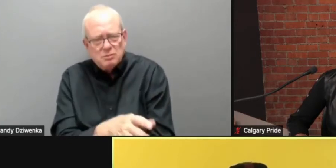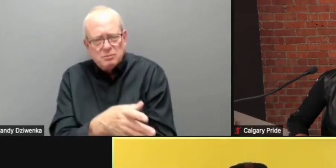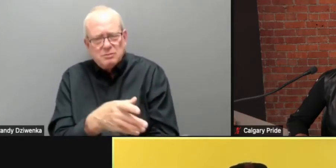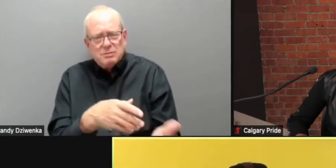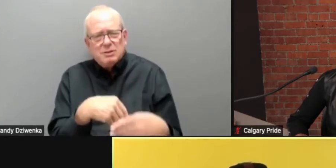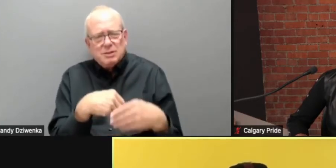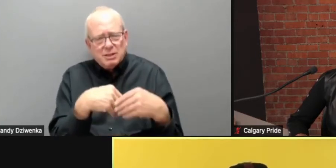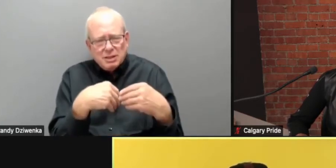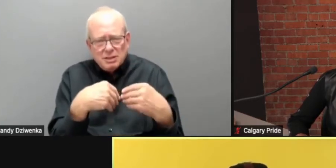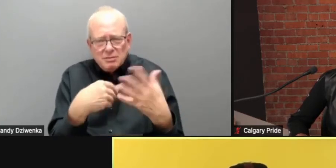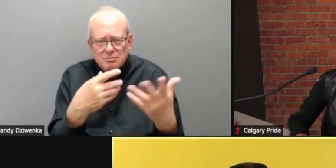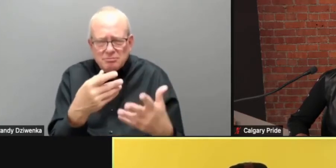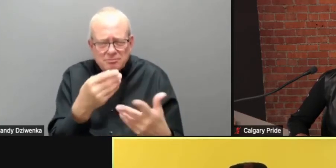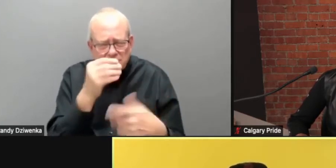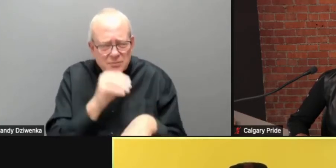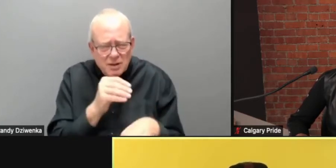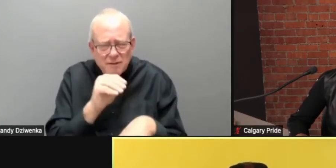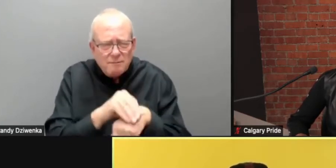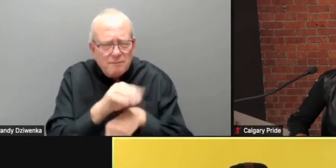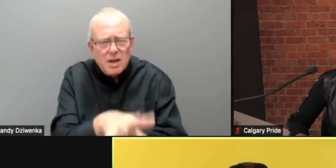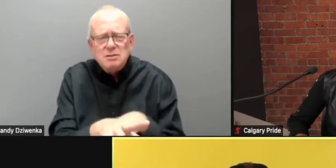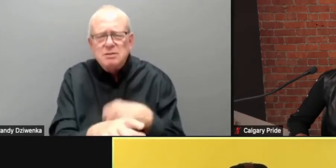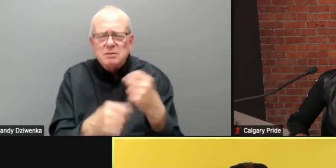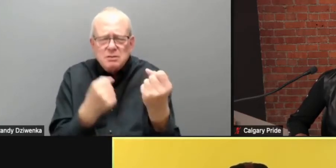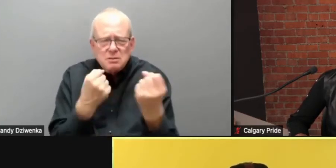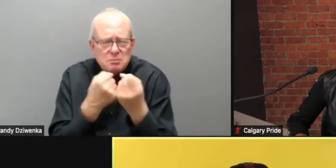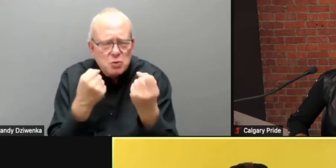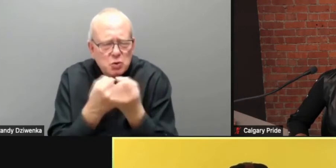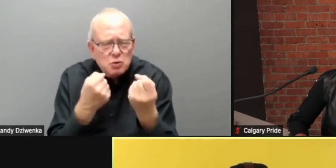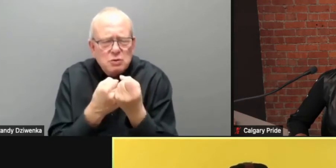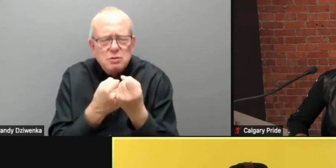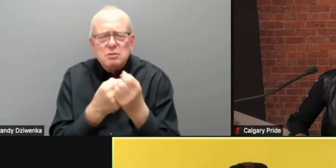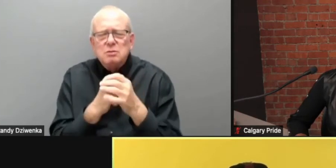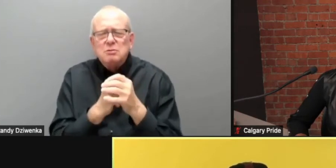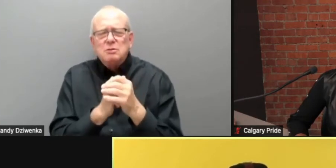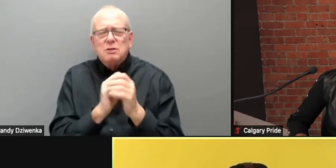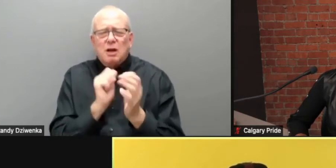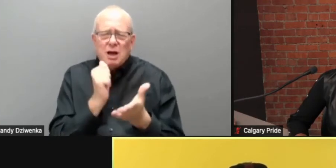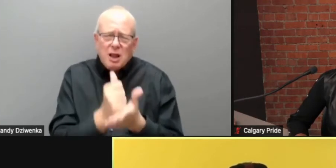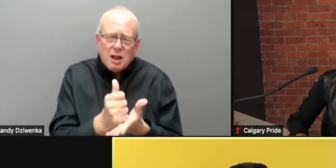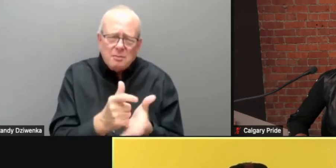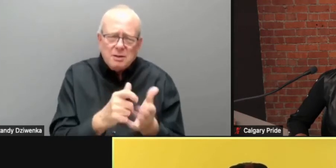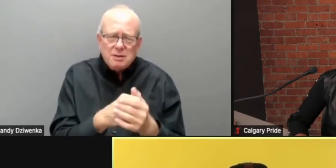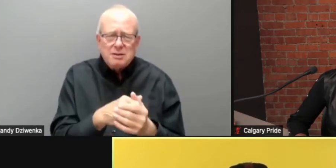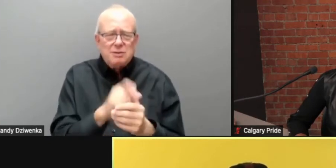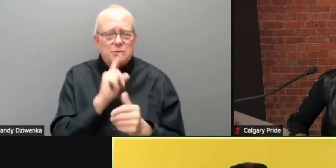tell them that look, you need to fight it out yourself. You need to fight out